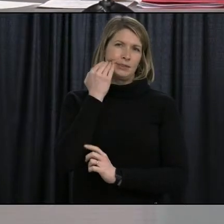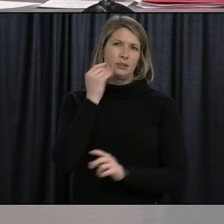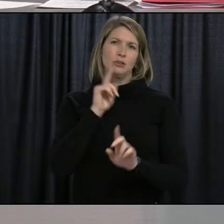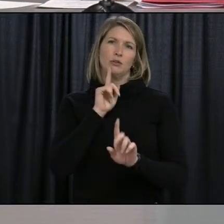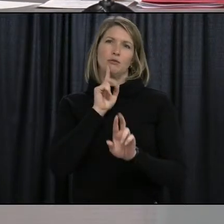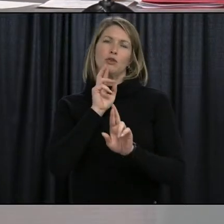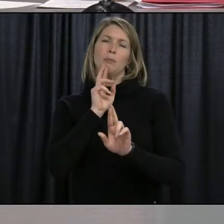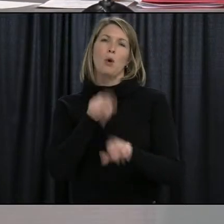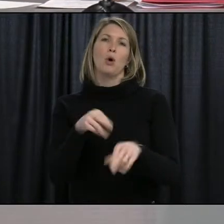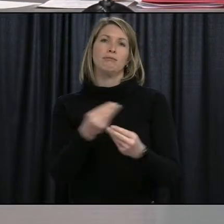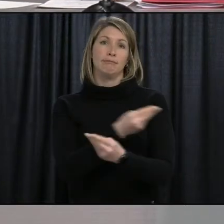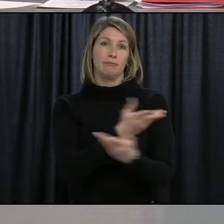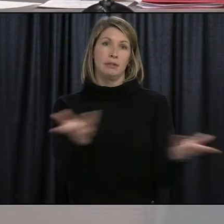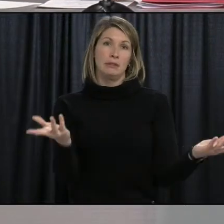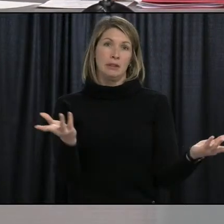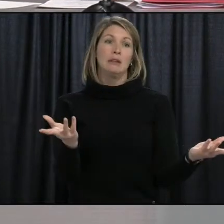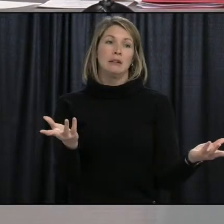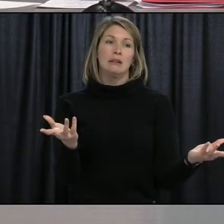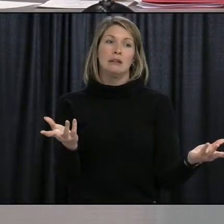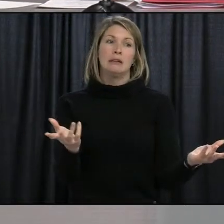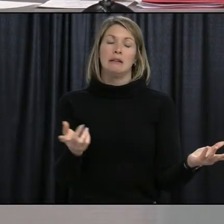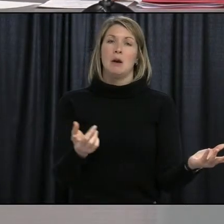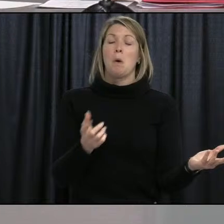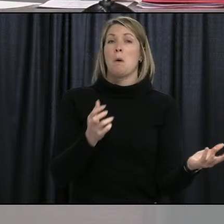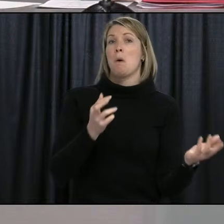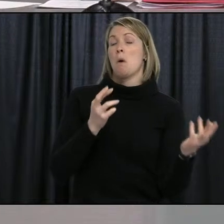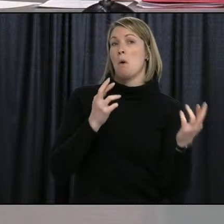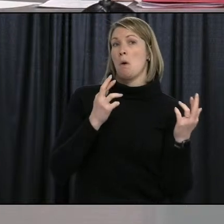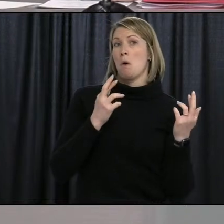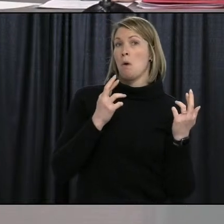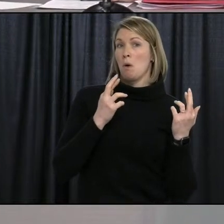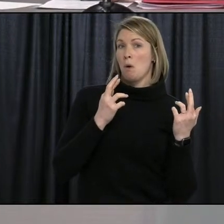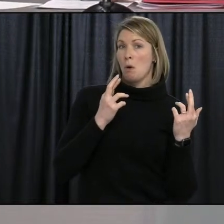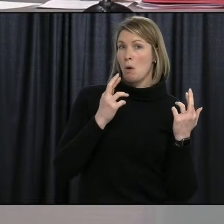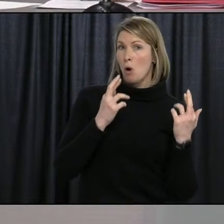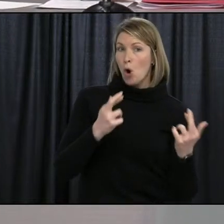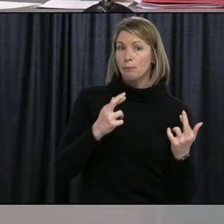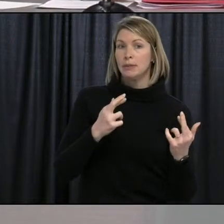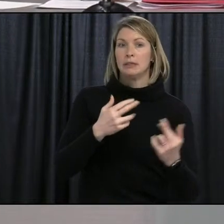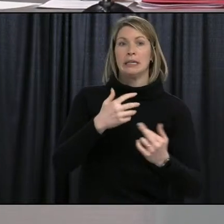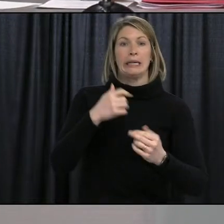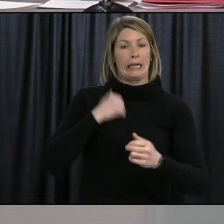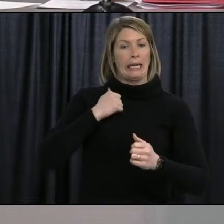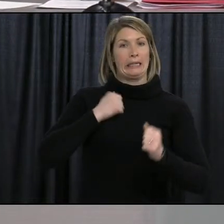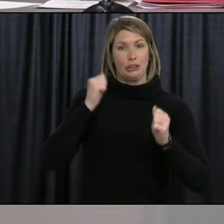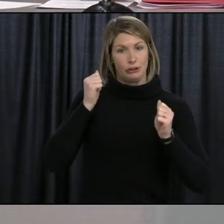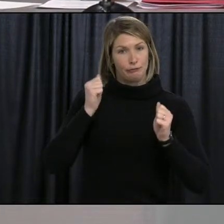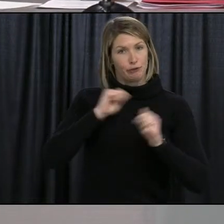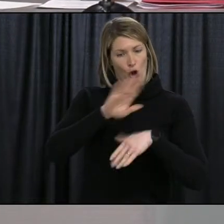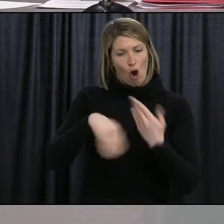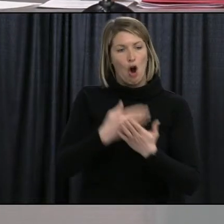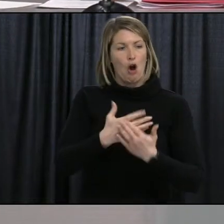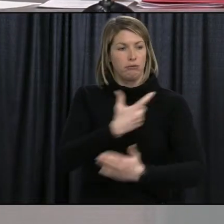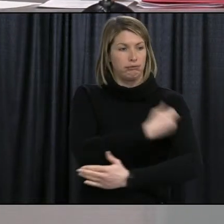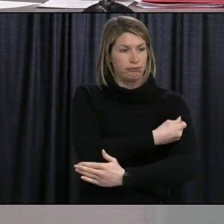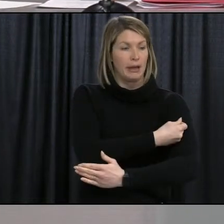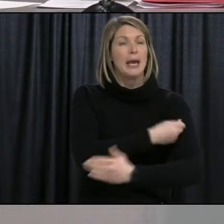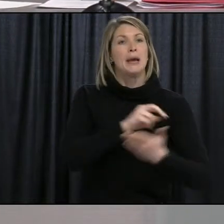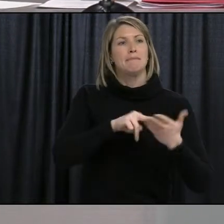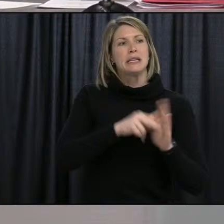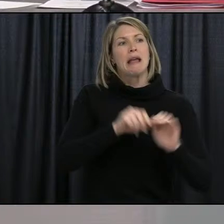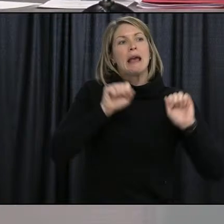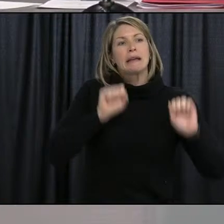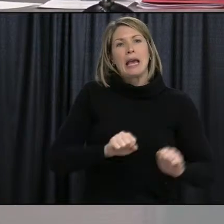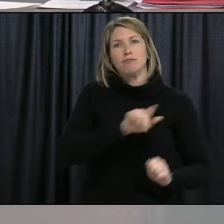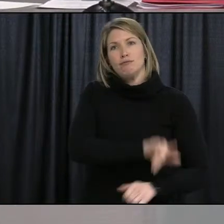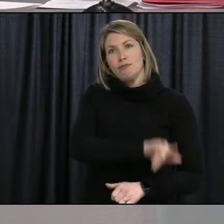vaccinated Canadian, any vaccinated Canadian, to be allowed to enter the province as early as April 10th. Is that possible at all? Could that be a